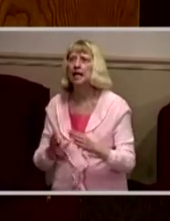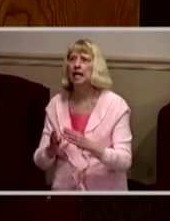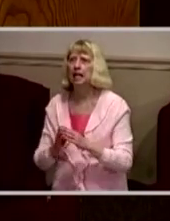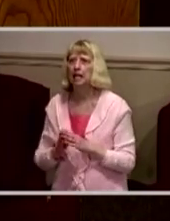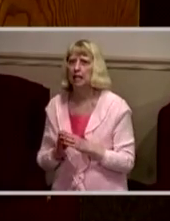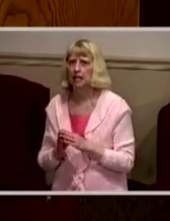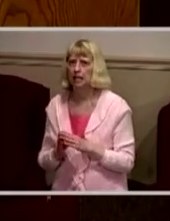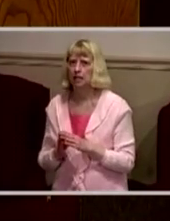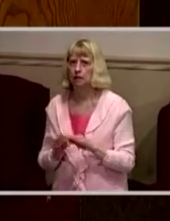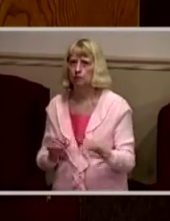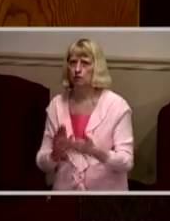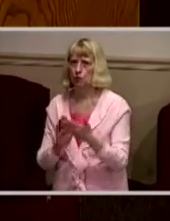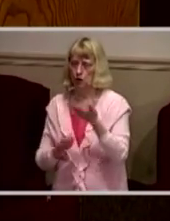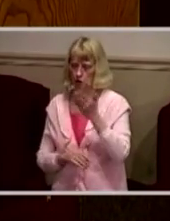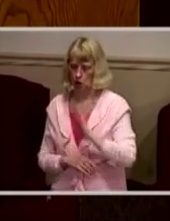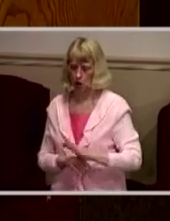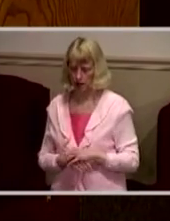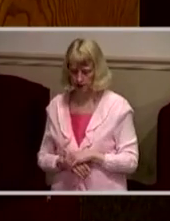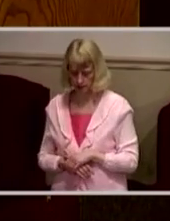case before God.